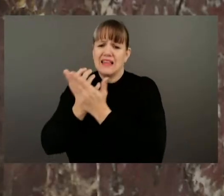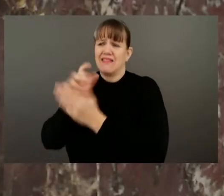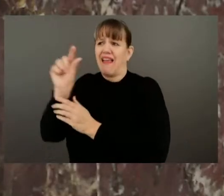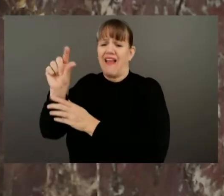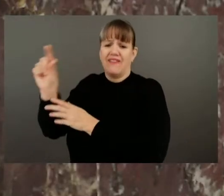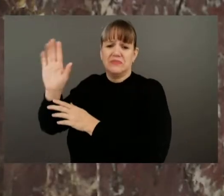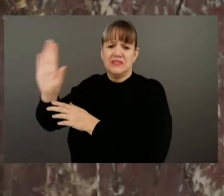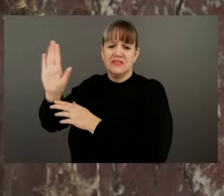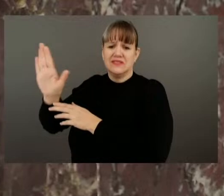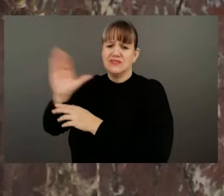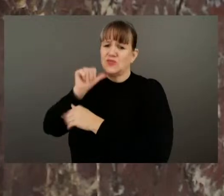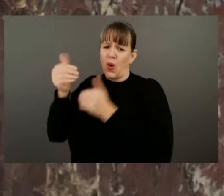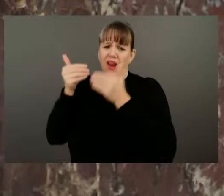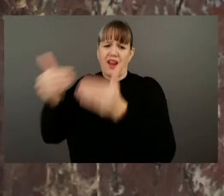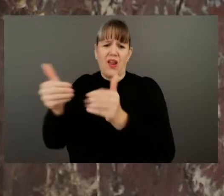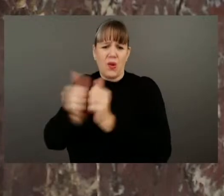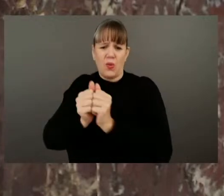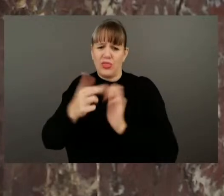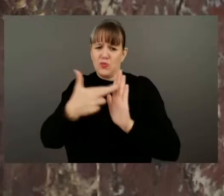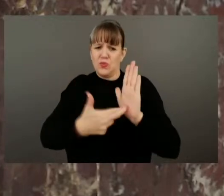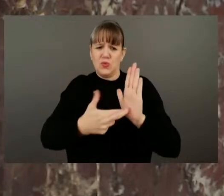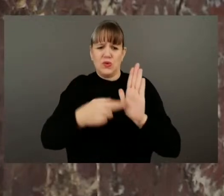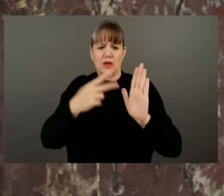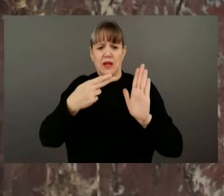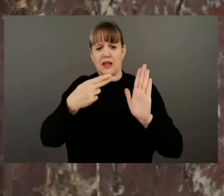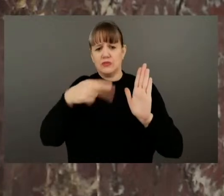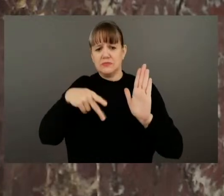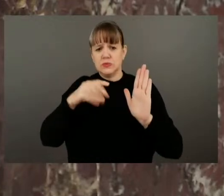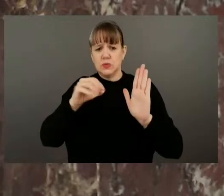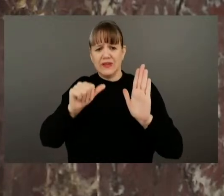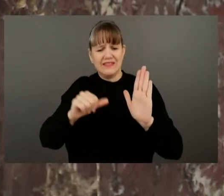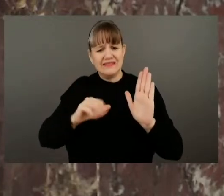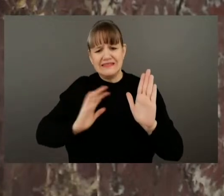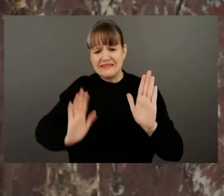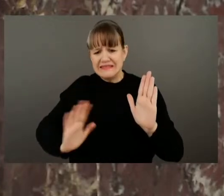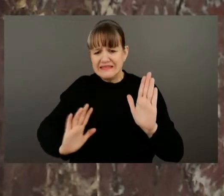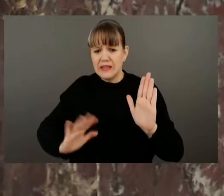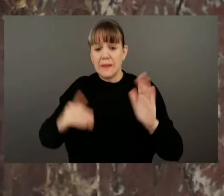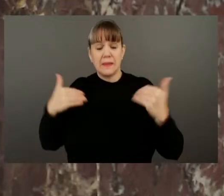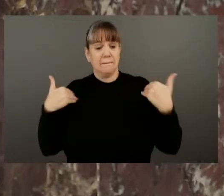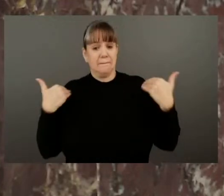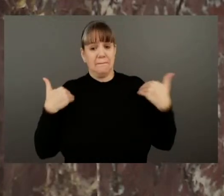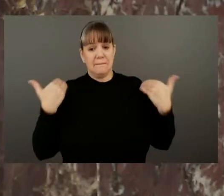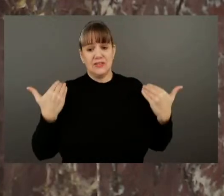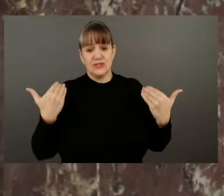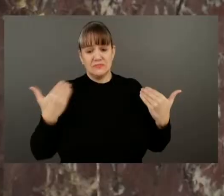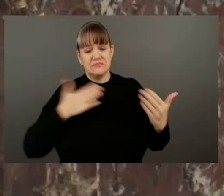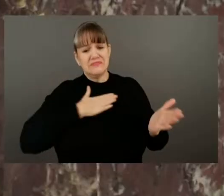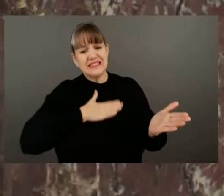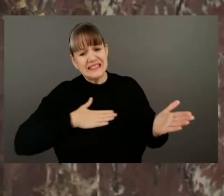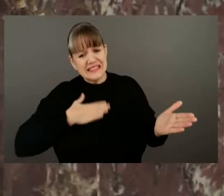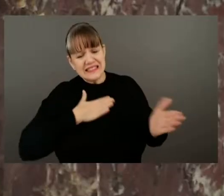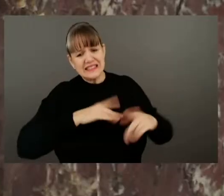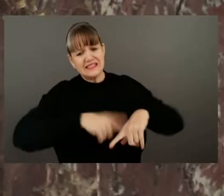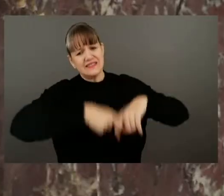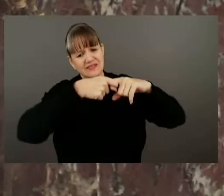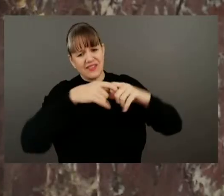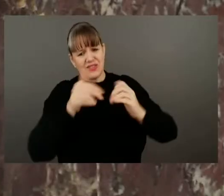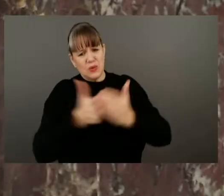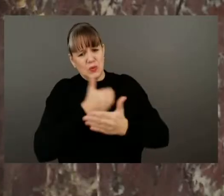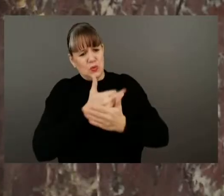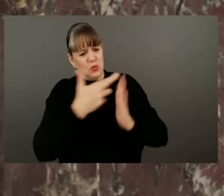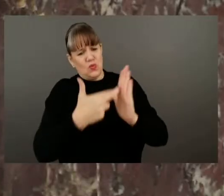the minister at the very least, suspend these new rules and consult with psychologists